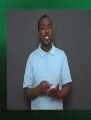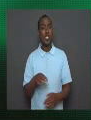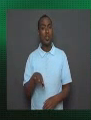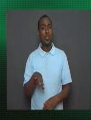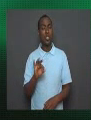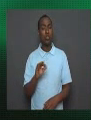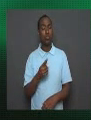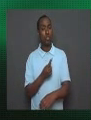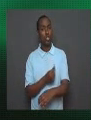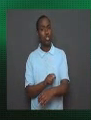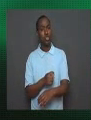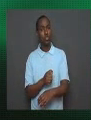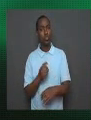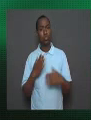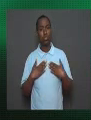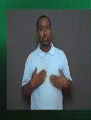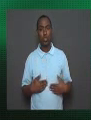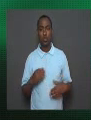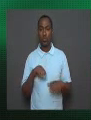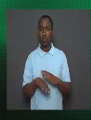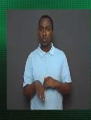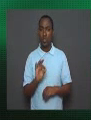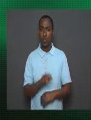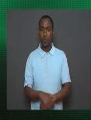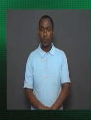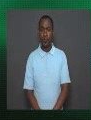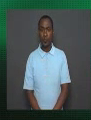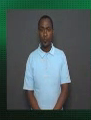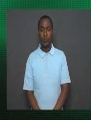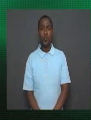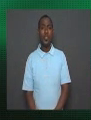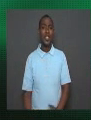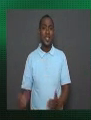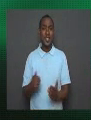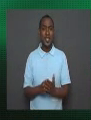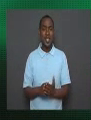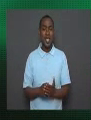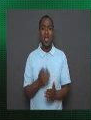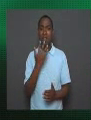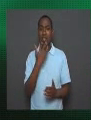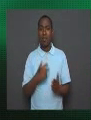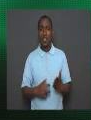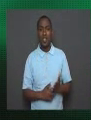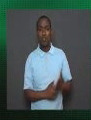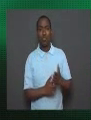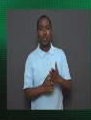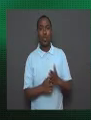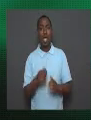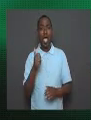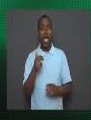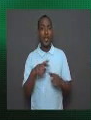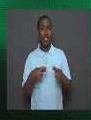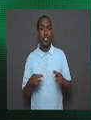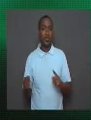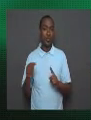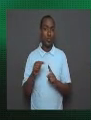the tissue of the body. They transfer blood from the arteries through the